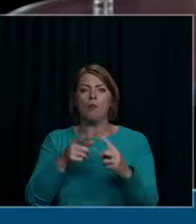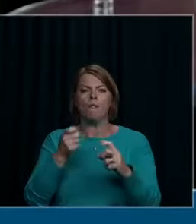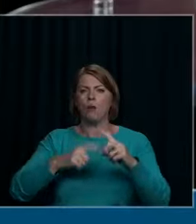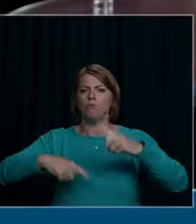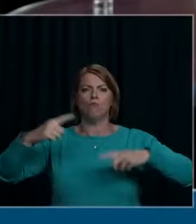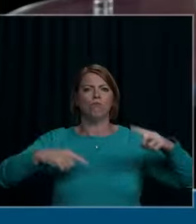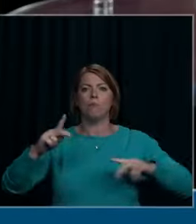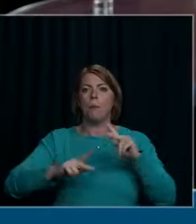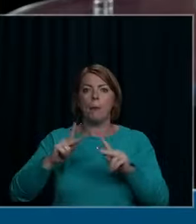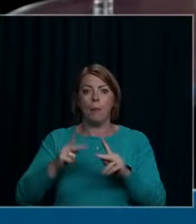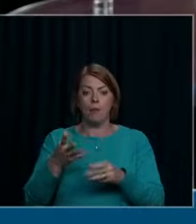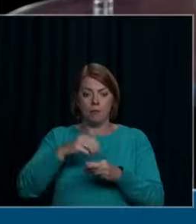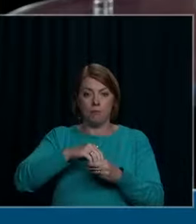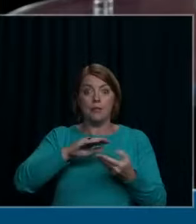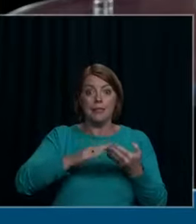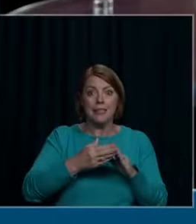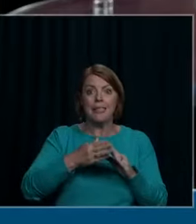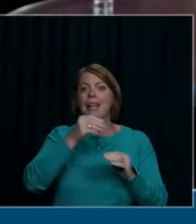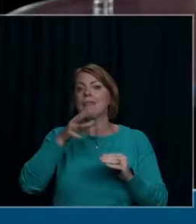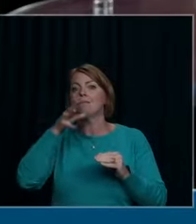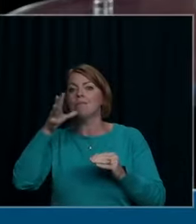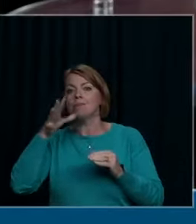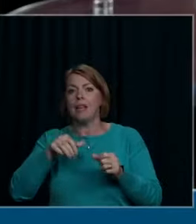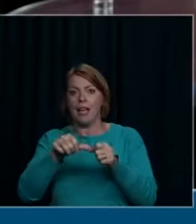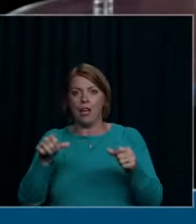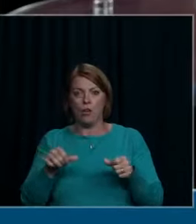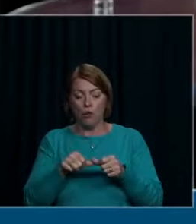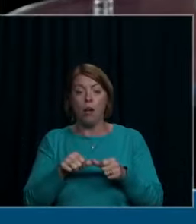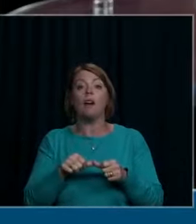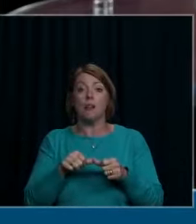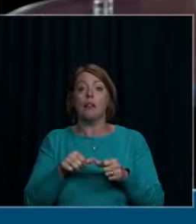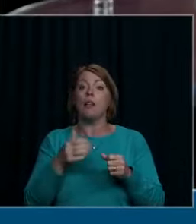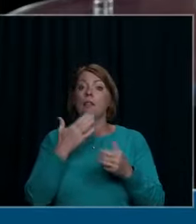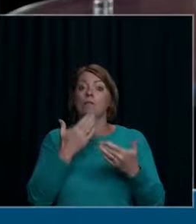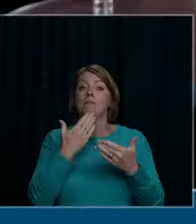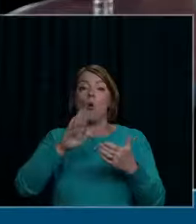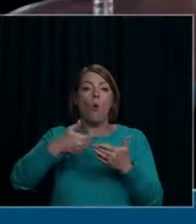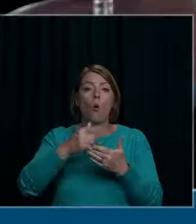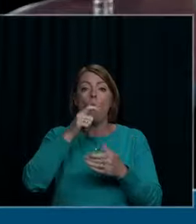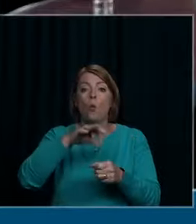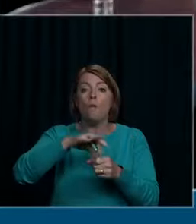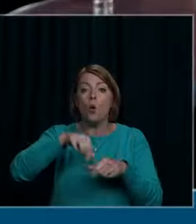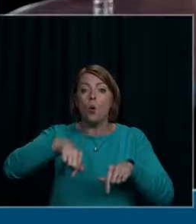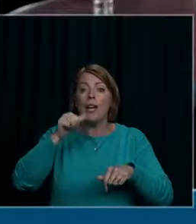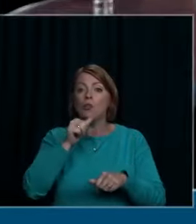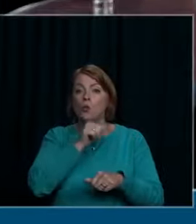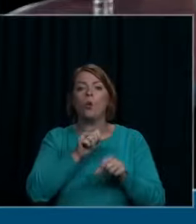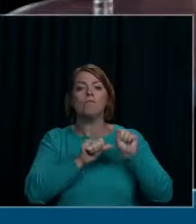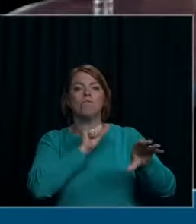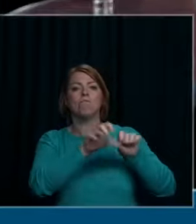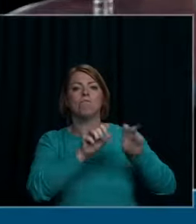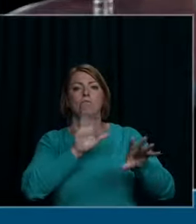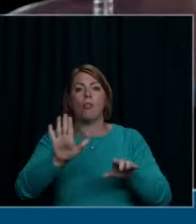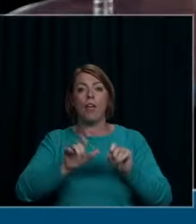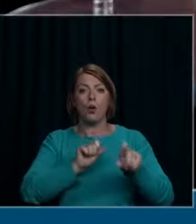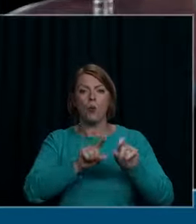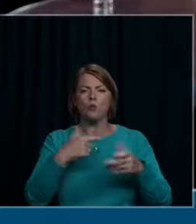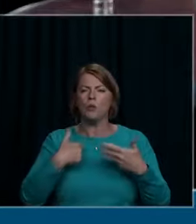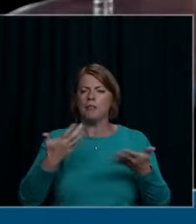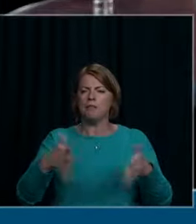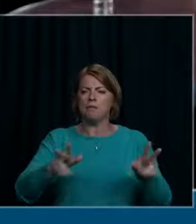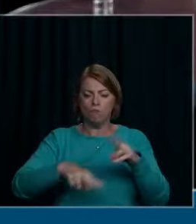and rural communities. Thank you to voters across Arizona who have submitted questions too. We reviewed all of them to make